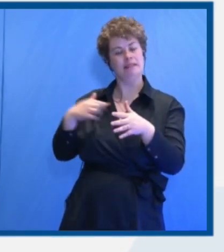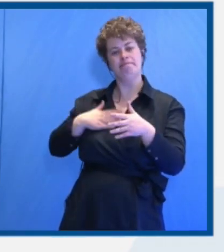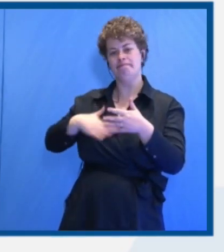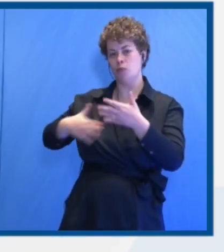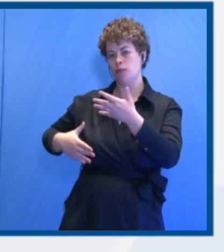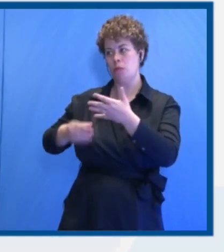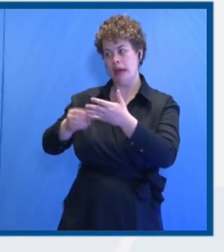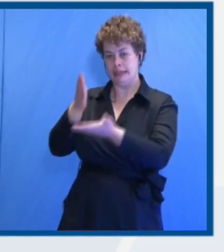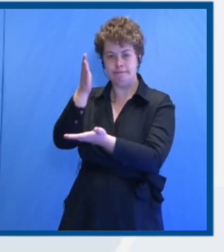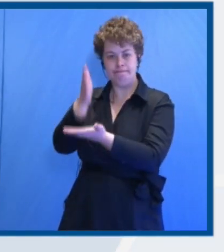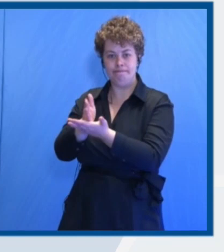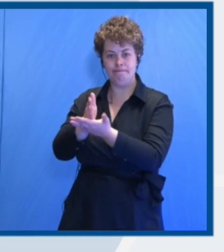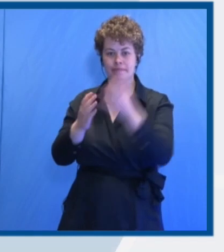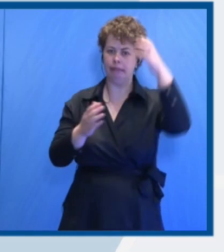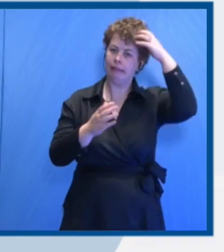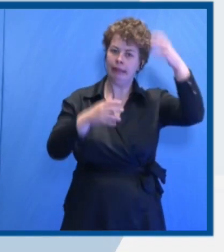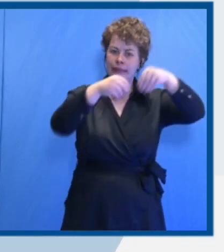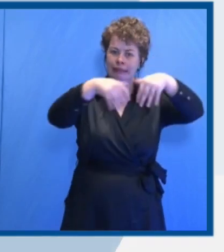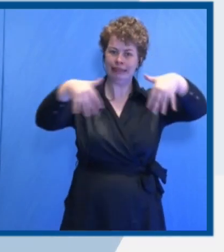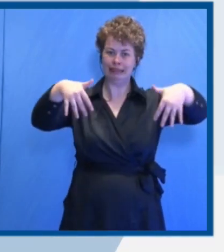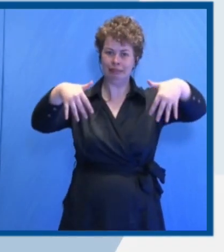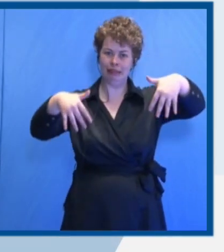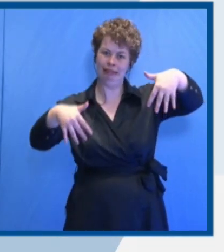systemic risk. I come from the Sahel